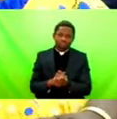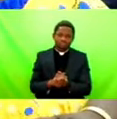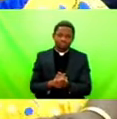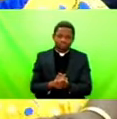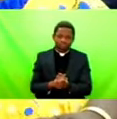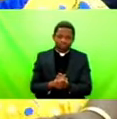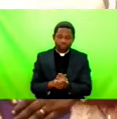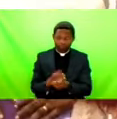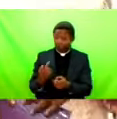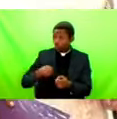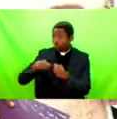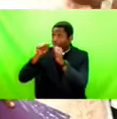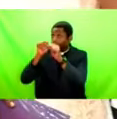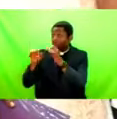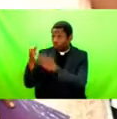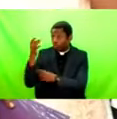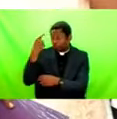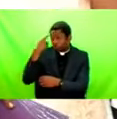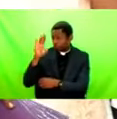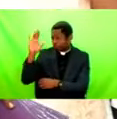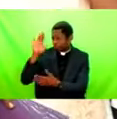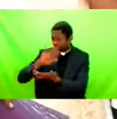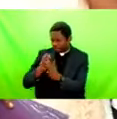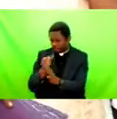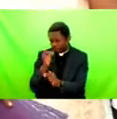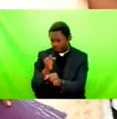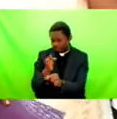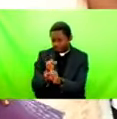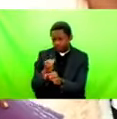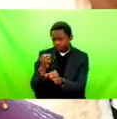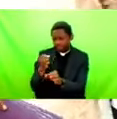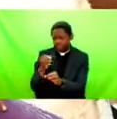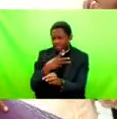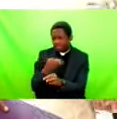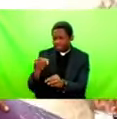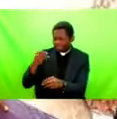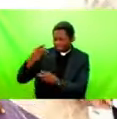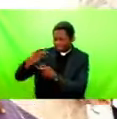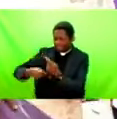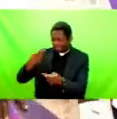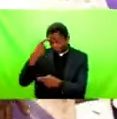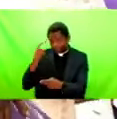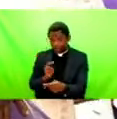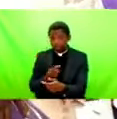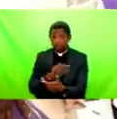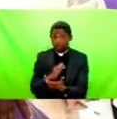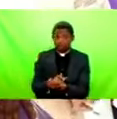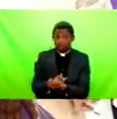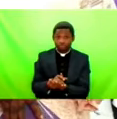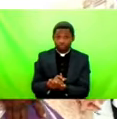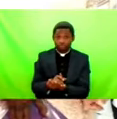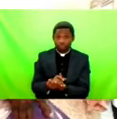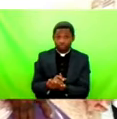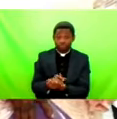We bless God for his faithfulness and kindness. On Tuesday, I said at